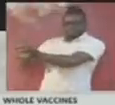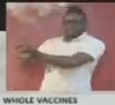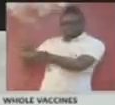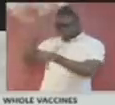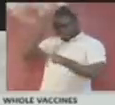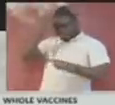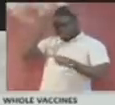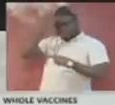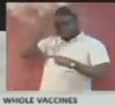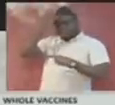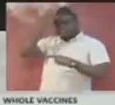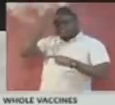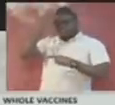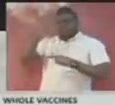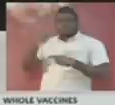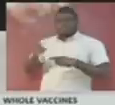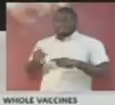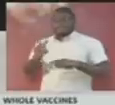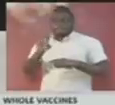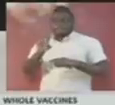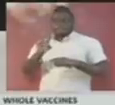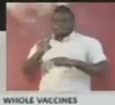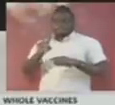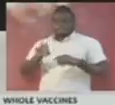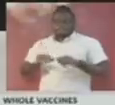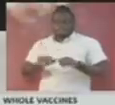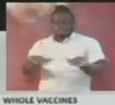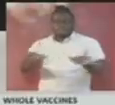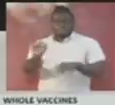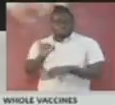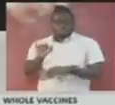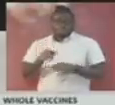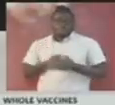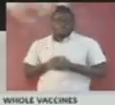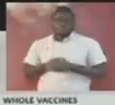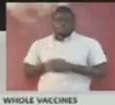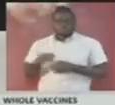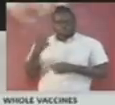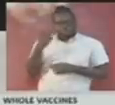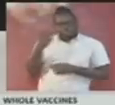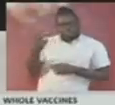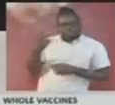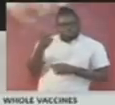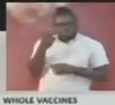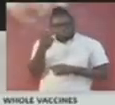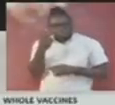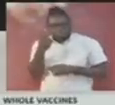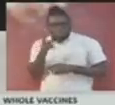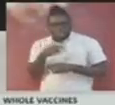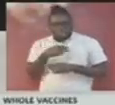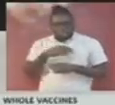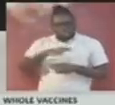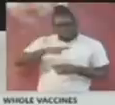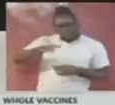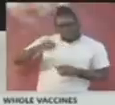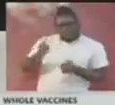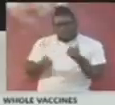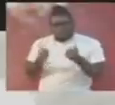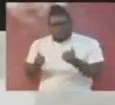COVID-19 vaccines that are either approved or in phase 3 clinical trials. Next slide.